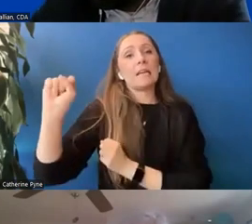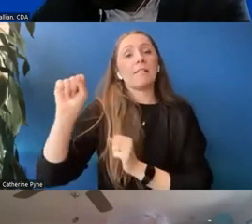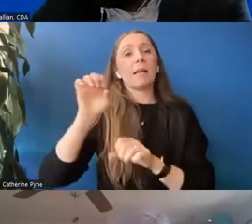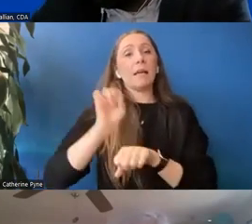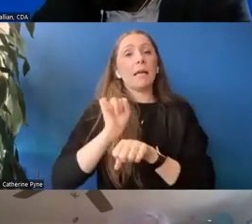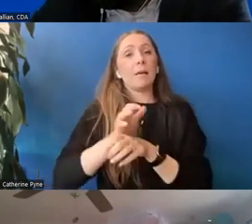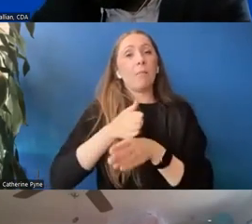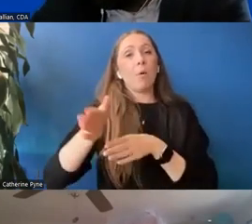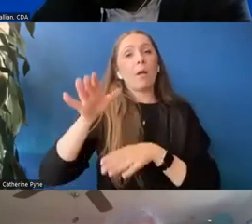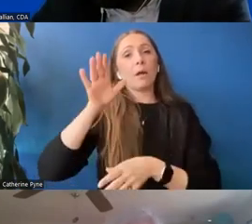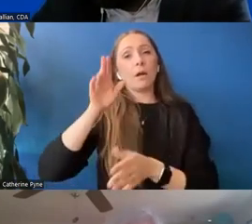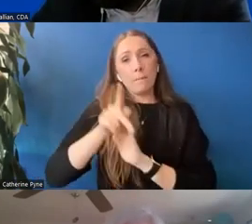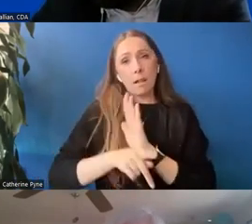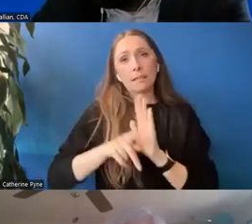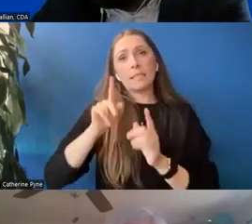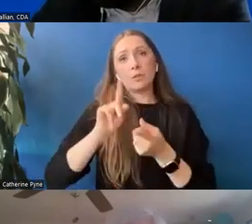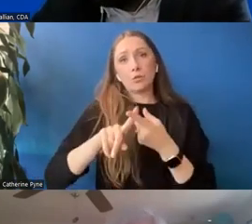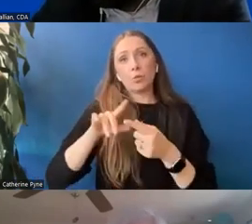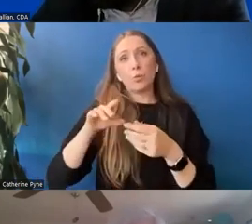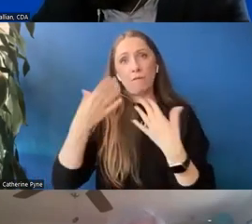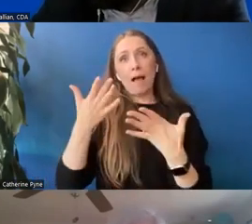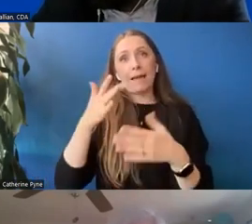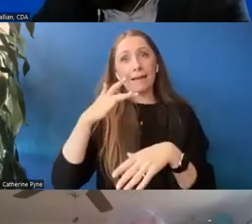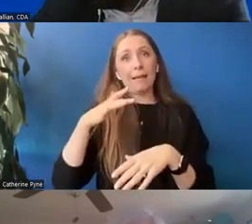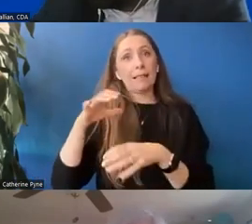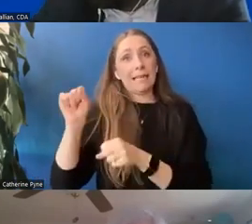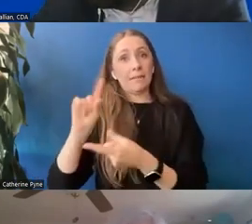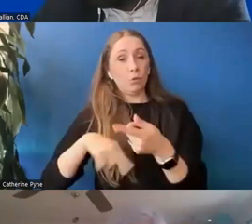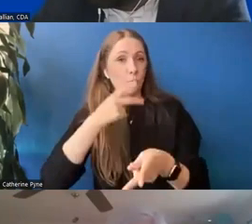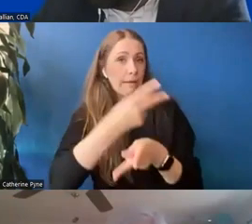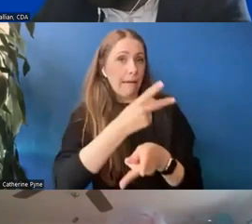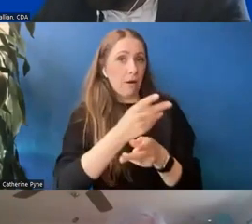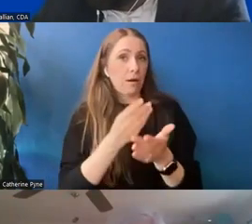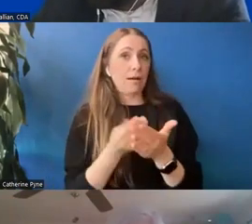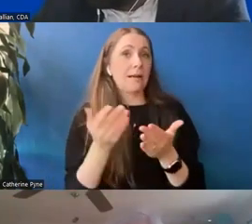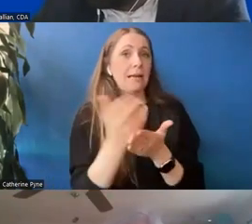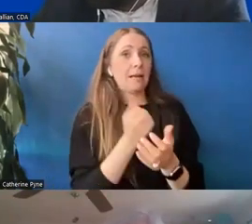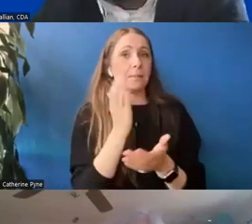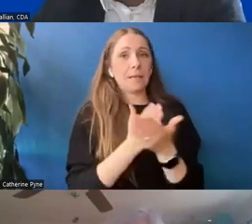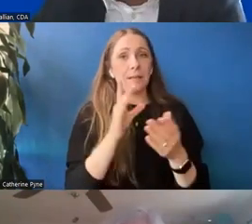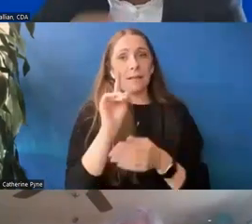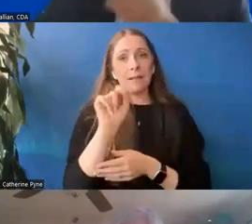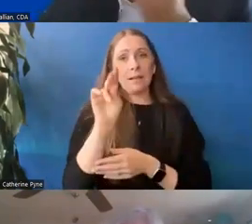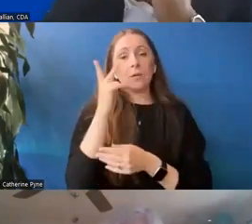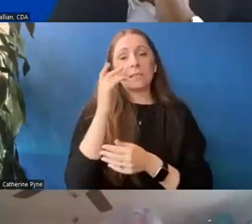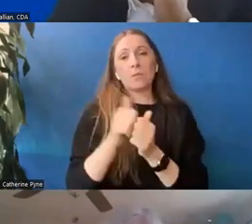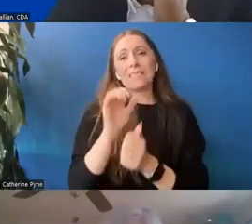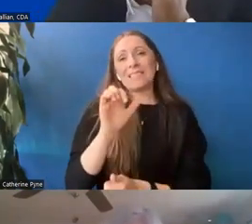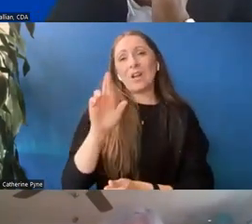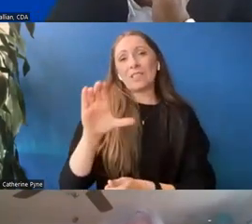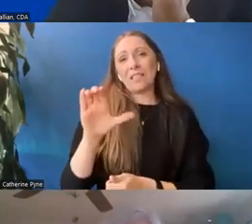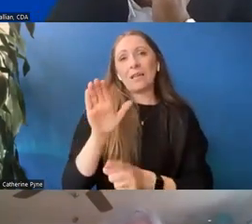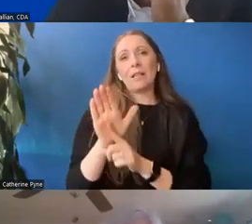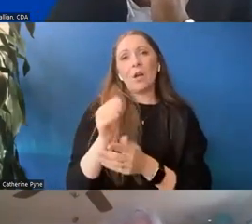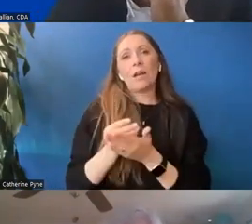to allow for people to be able to care. I think income and some of the data we've seen with the CCRCs, income